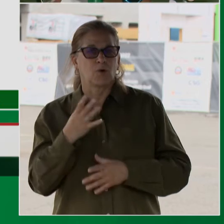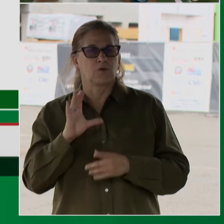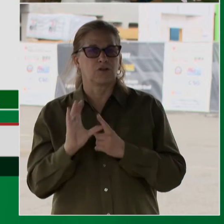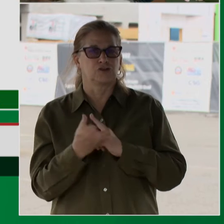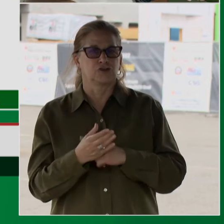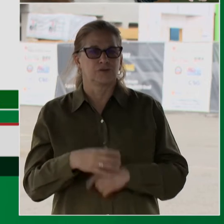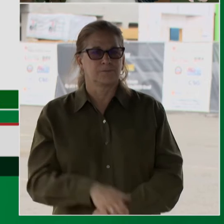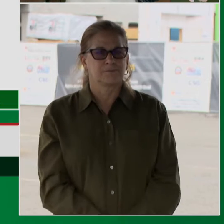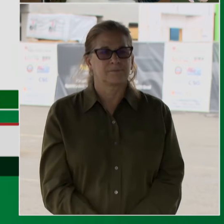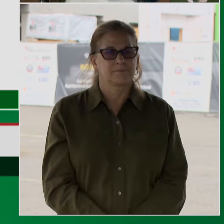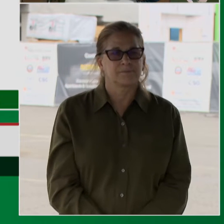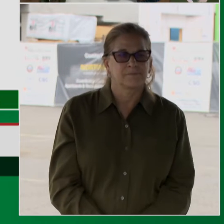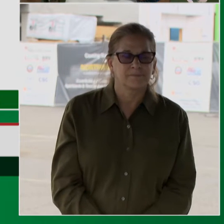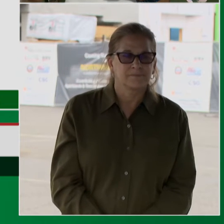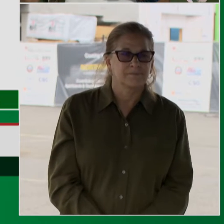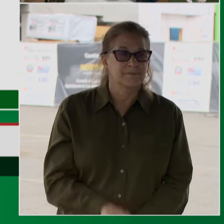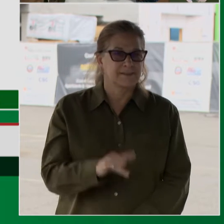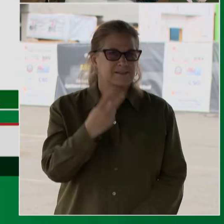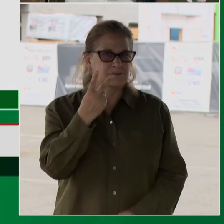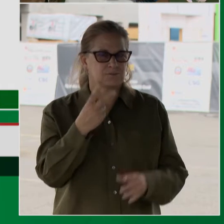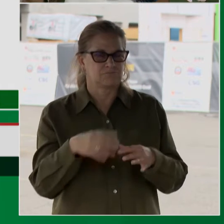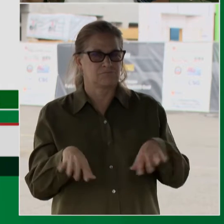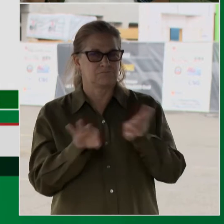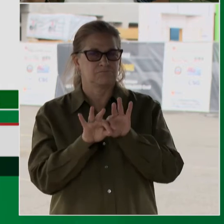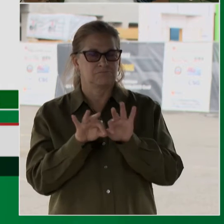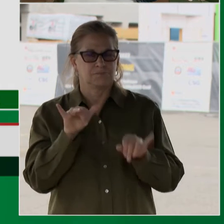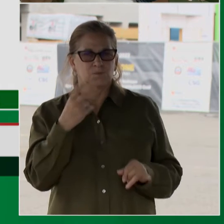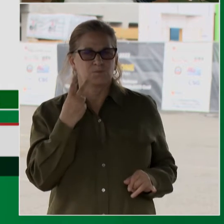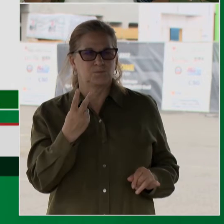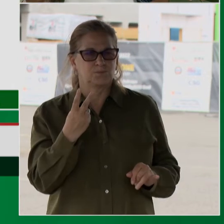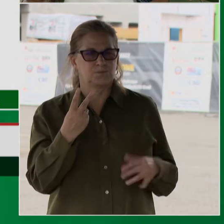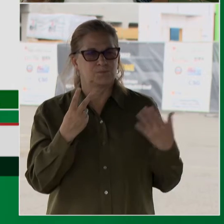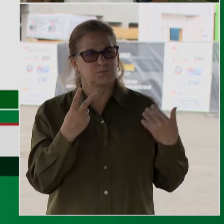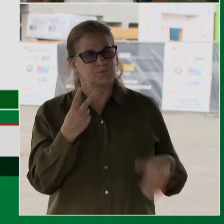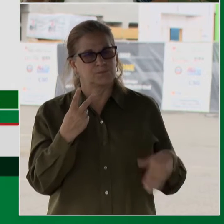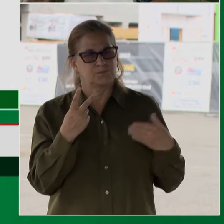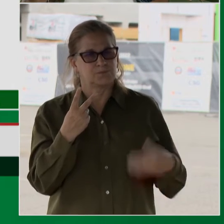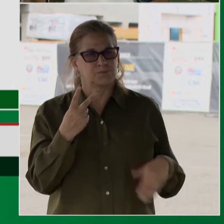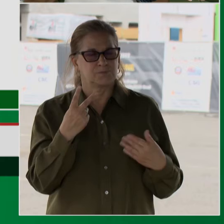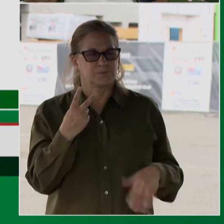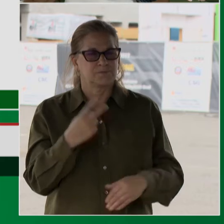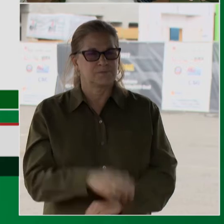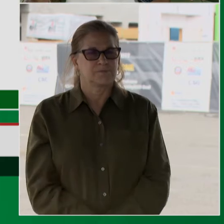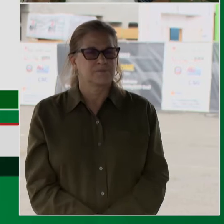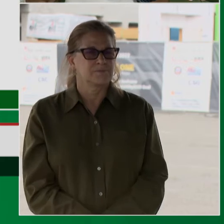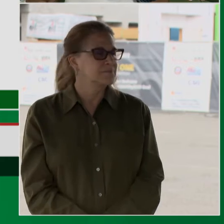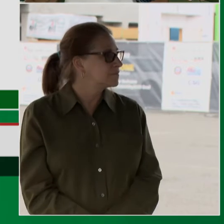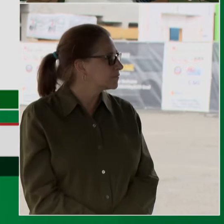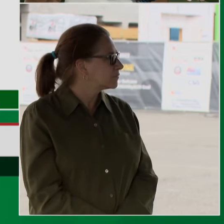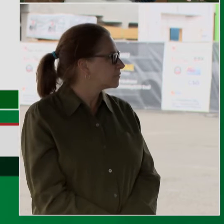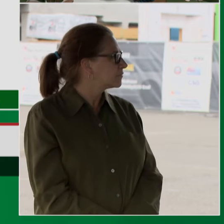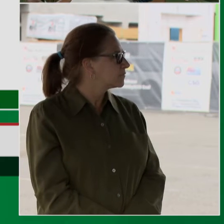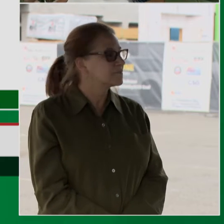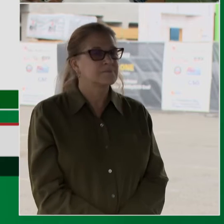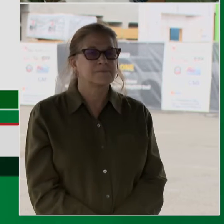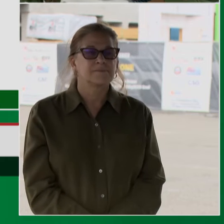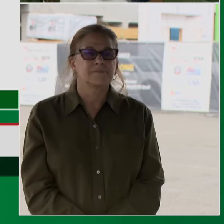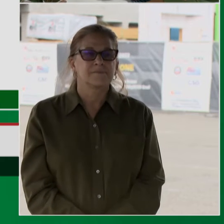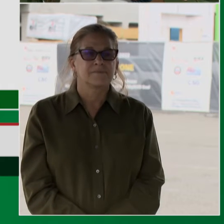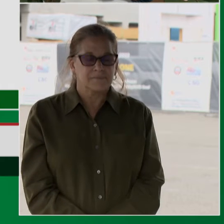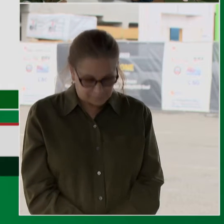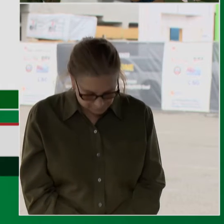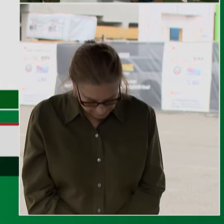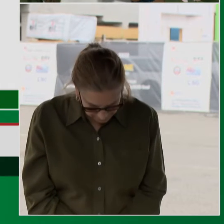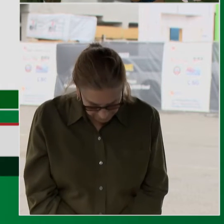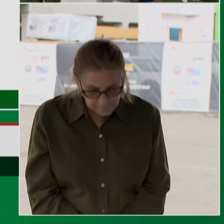And so with these two significant things in play, that indirectly will also help us